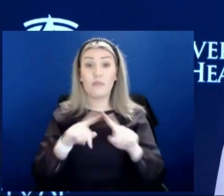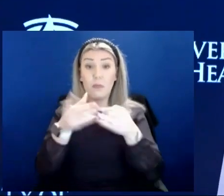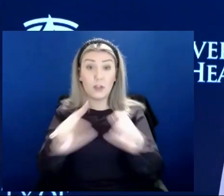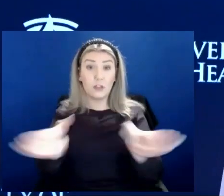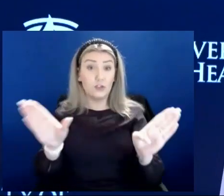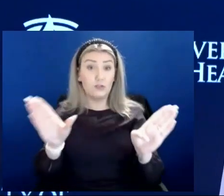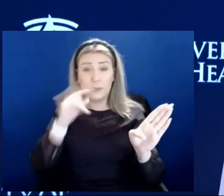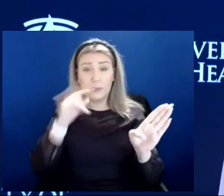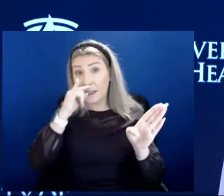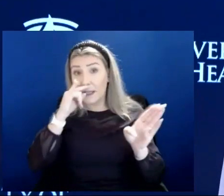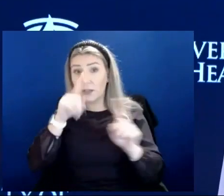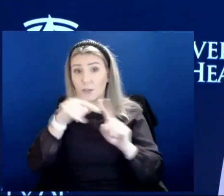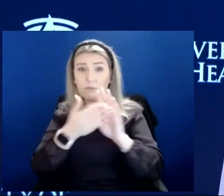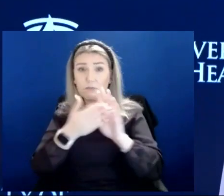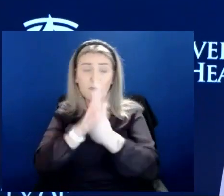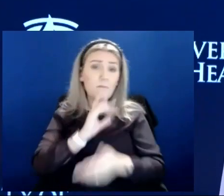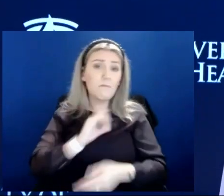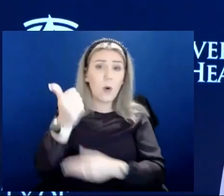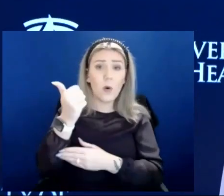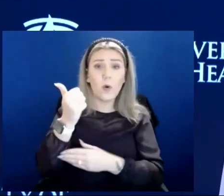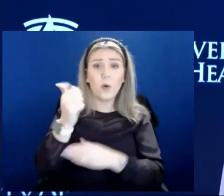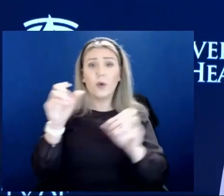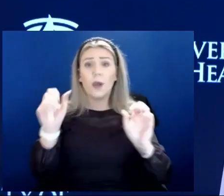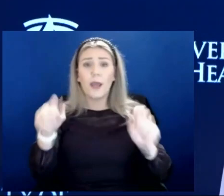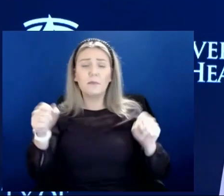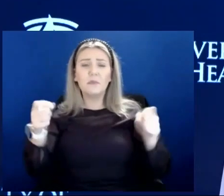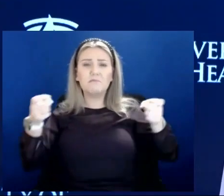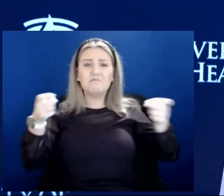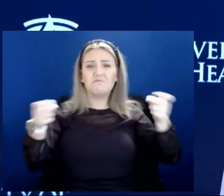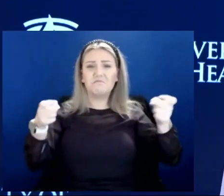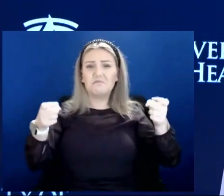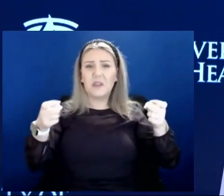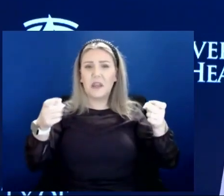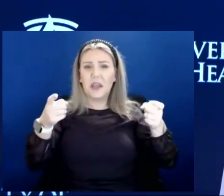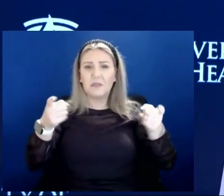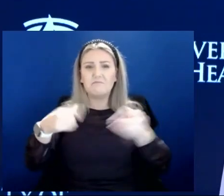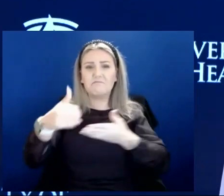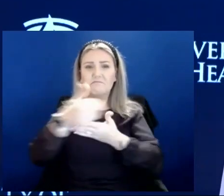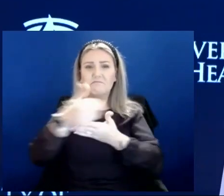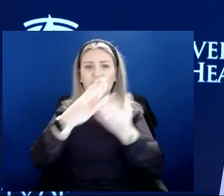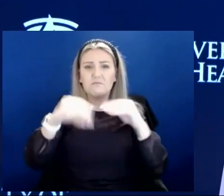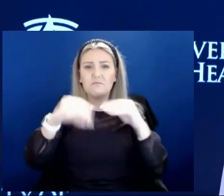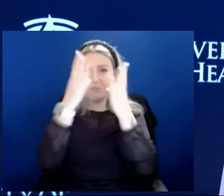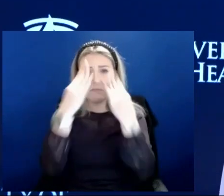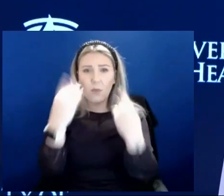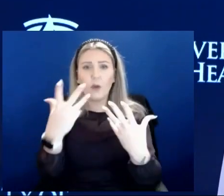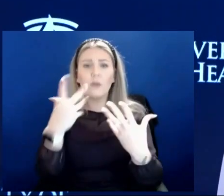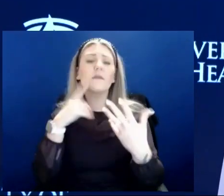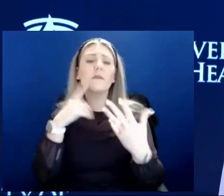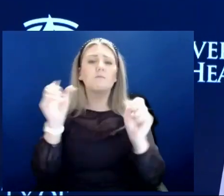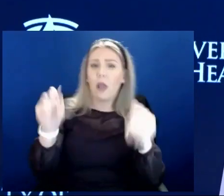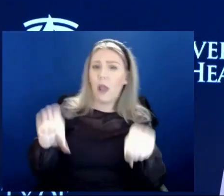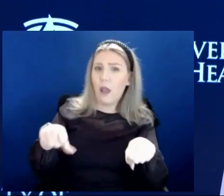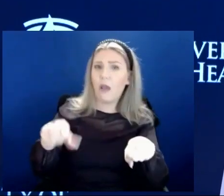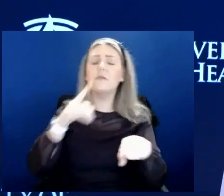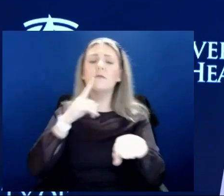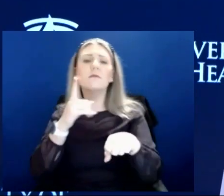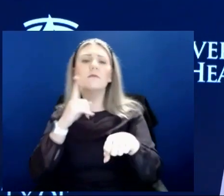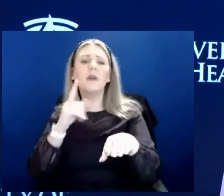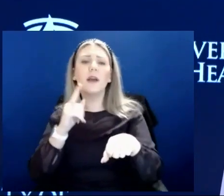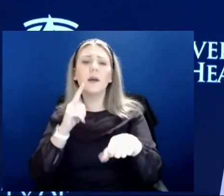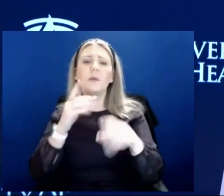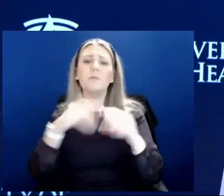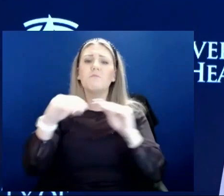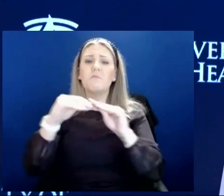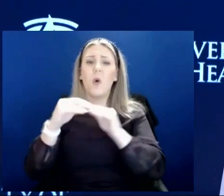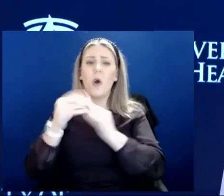they are able to manage more information. They're able to have more of a back and forth conversation